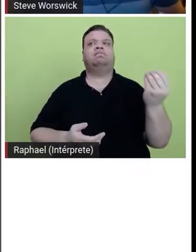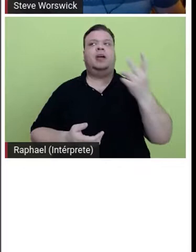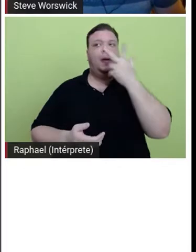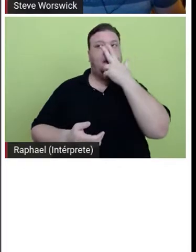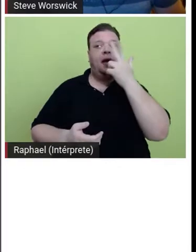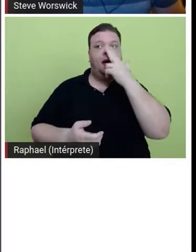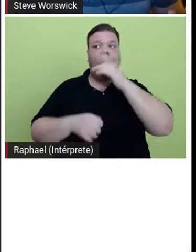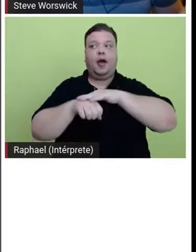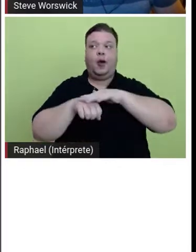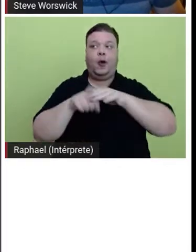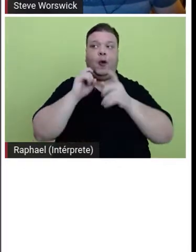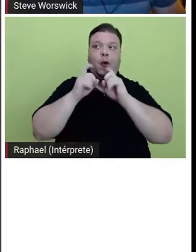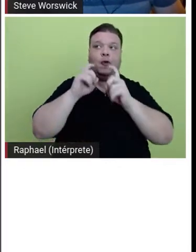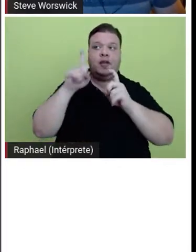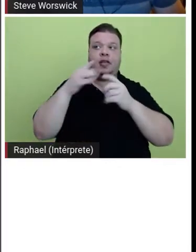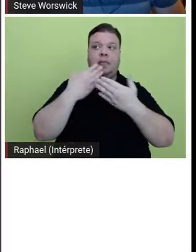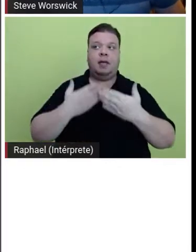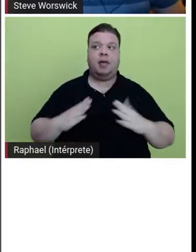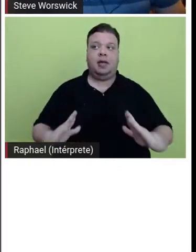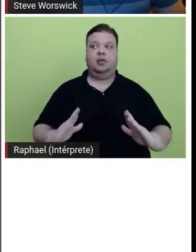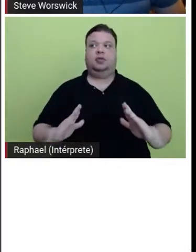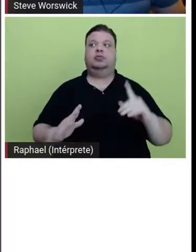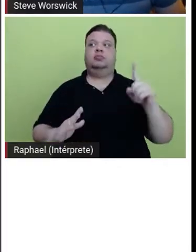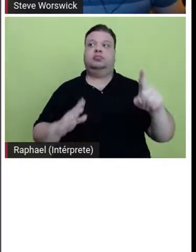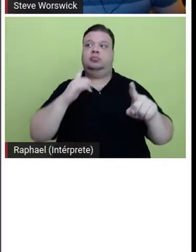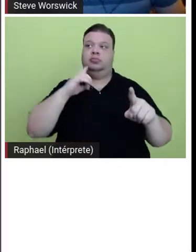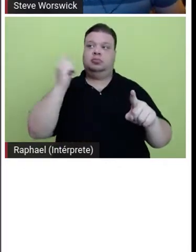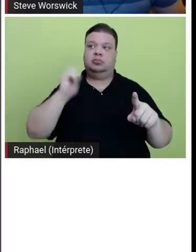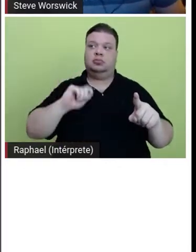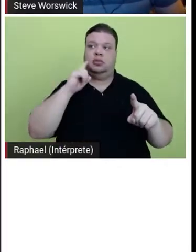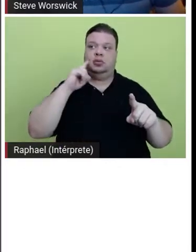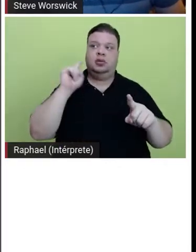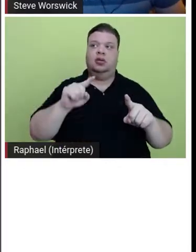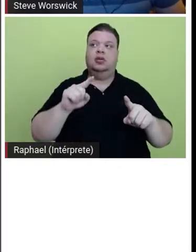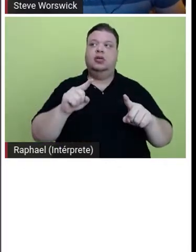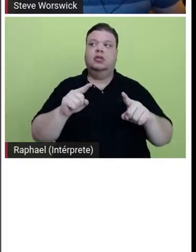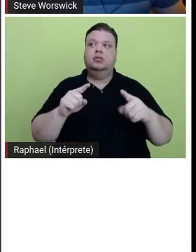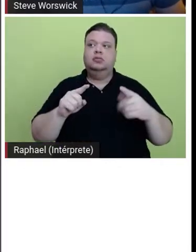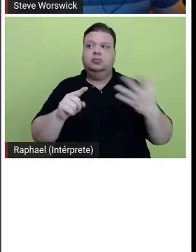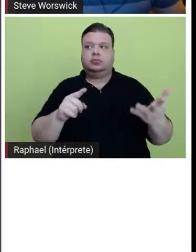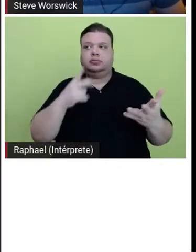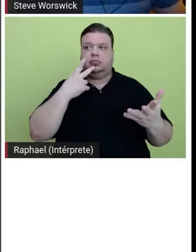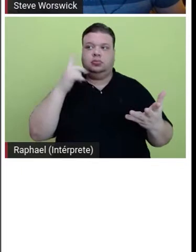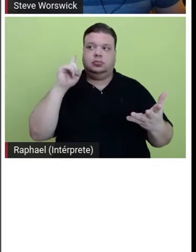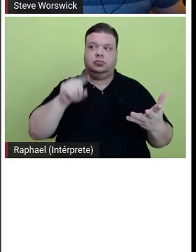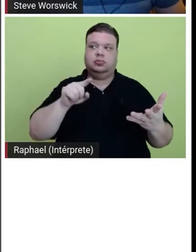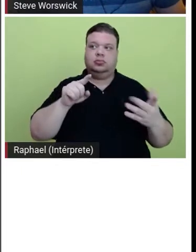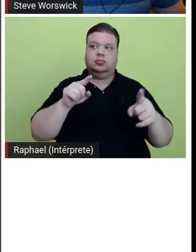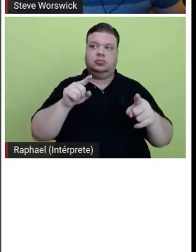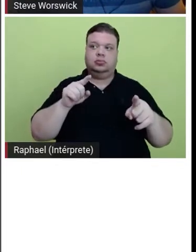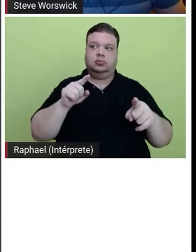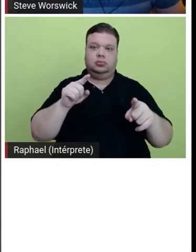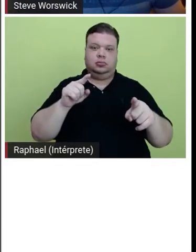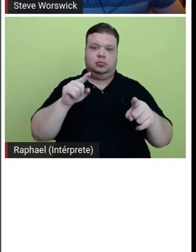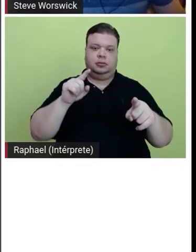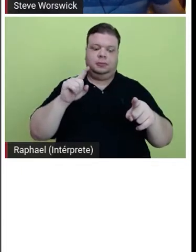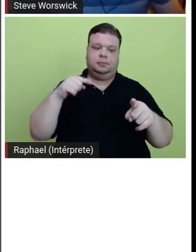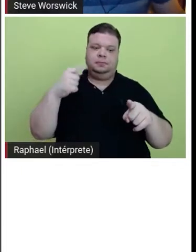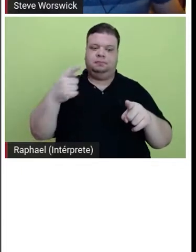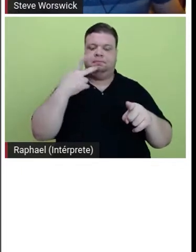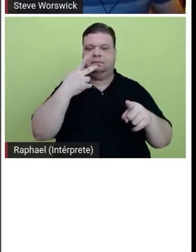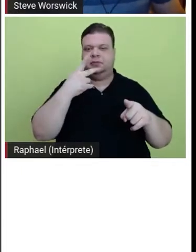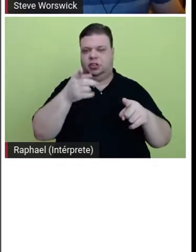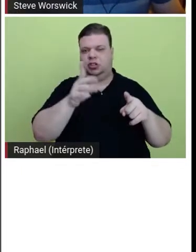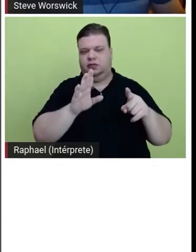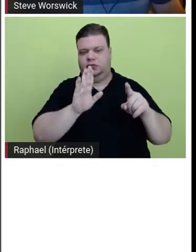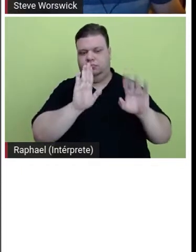talk to it about anything and everything like that. So yeah, kind of how I got into it